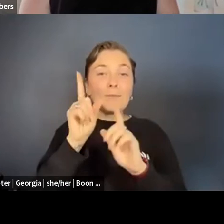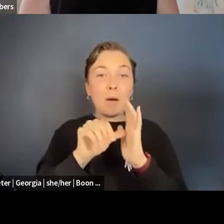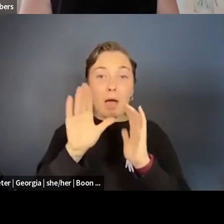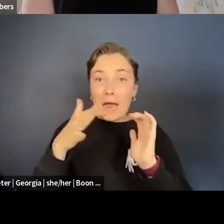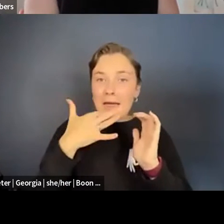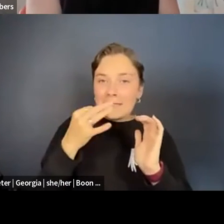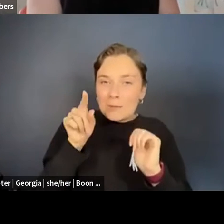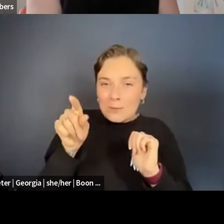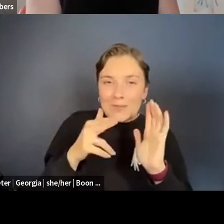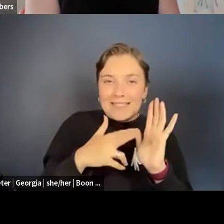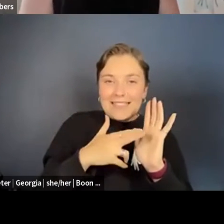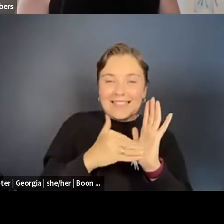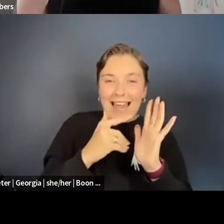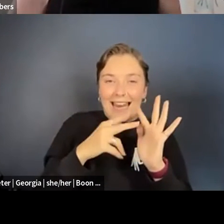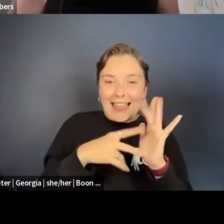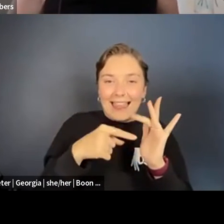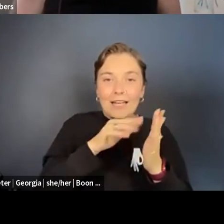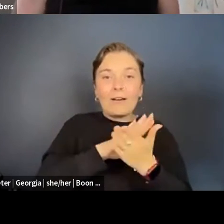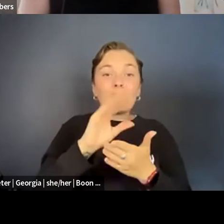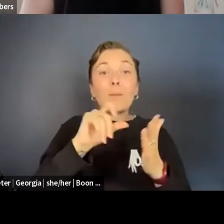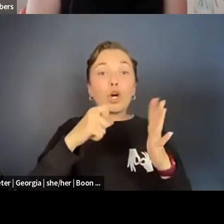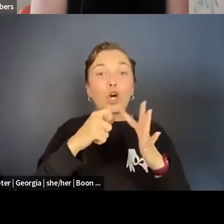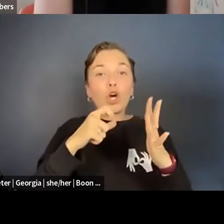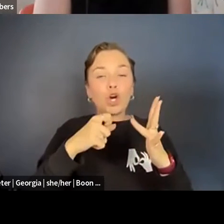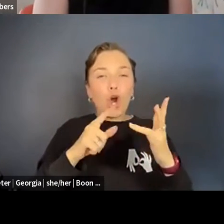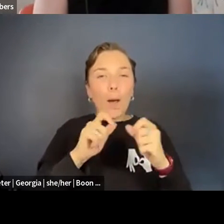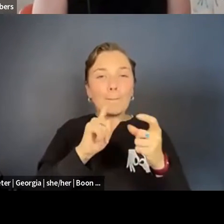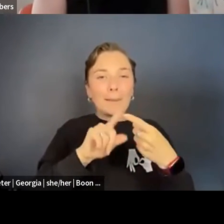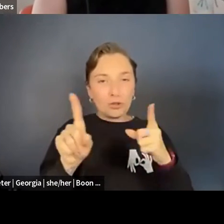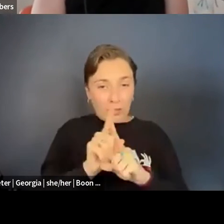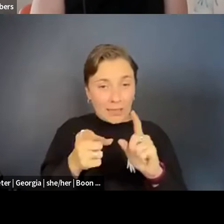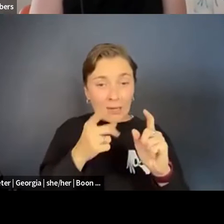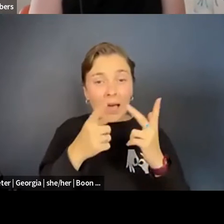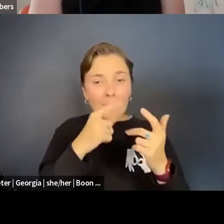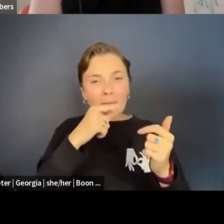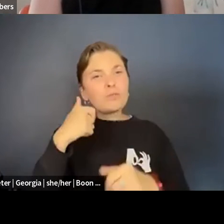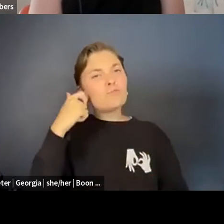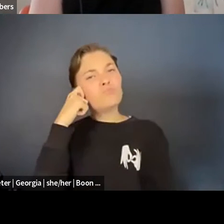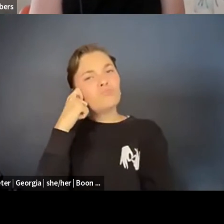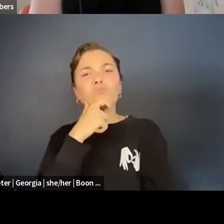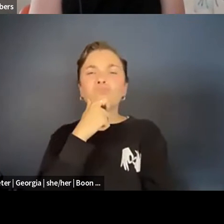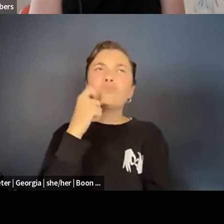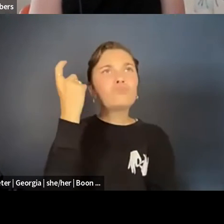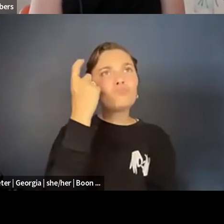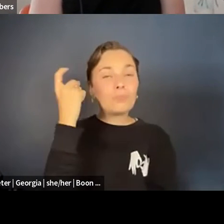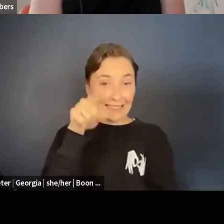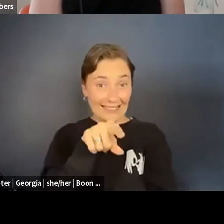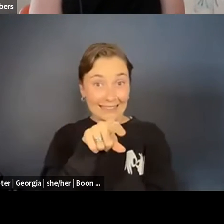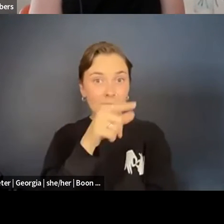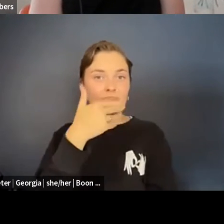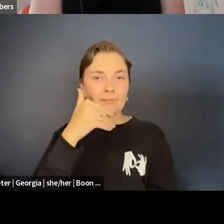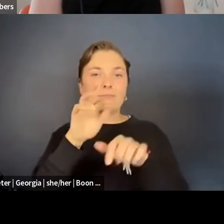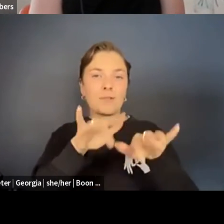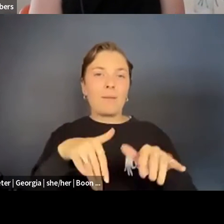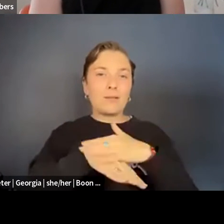another question for you. This one is also from Kobe. And please, other people, if you're sitting there thinking, oh, I wonder, pop a question